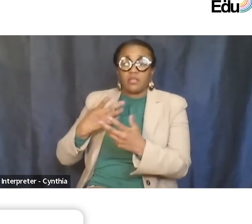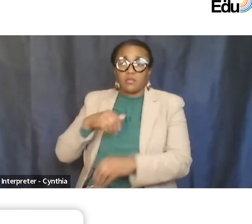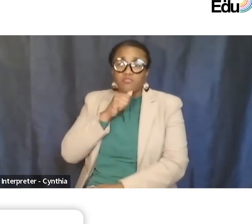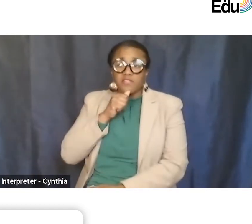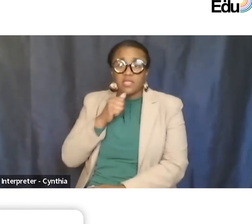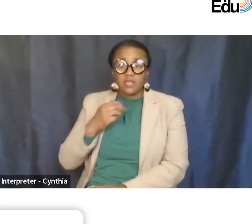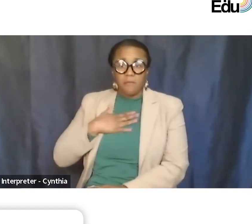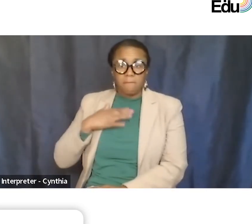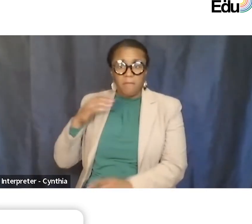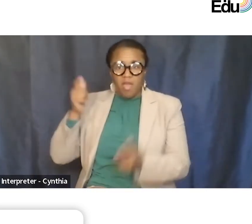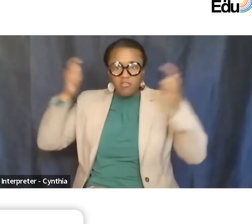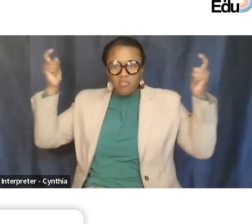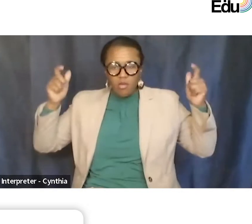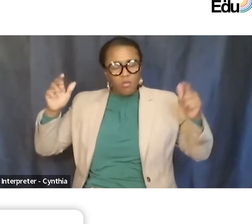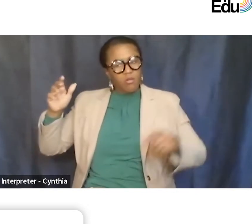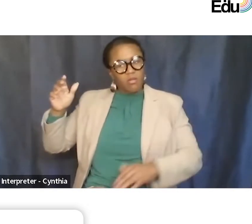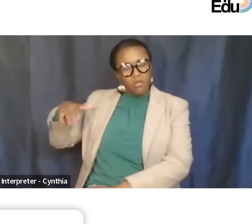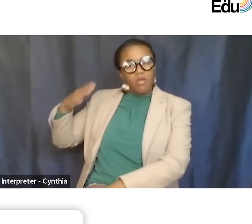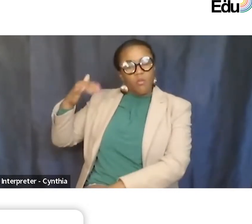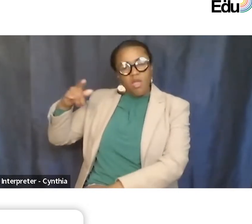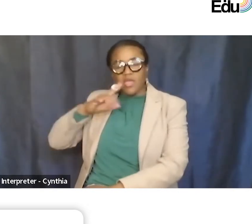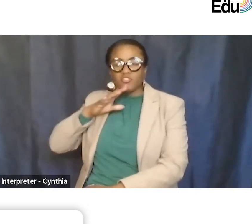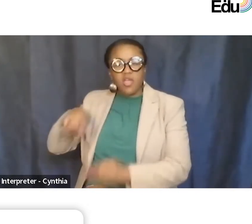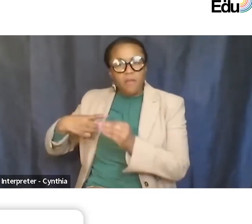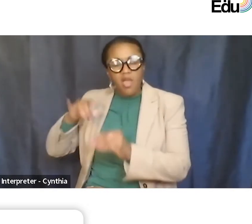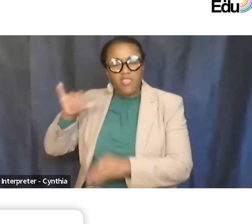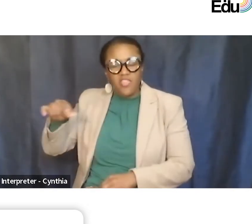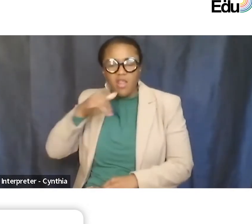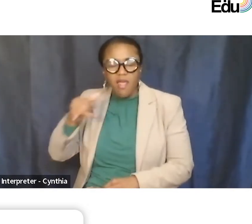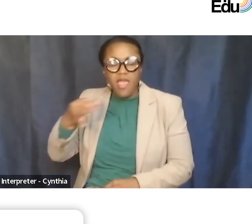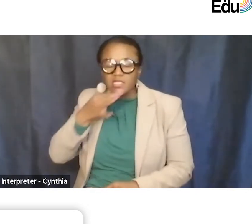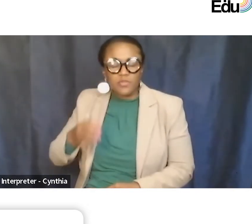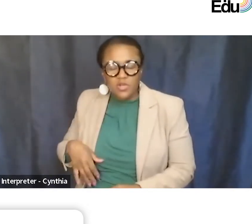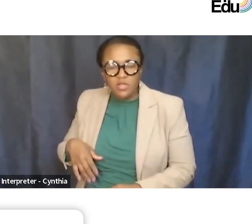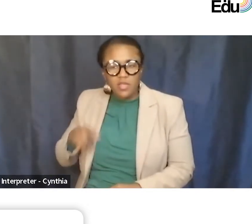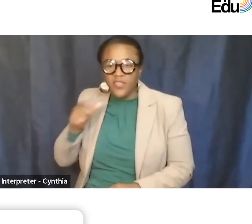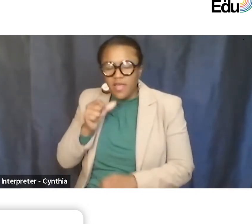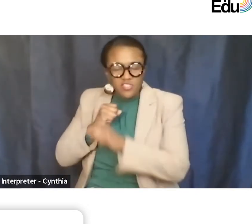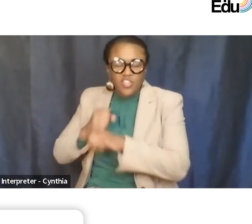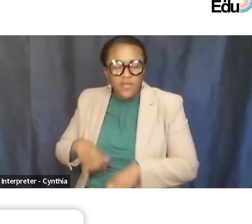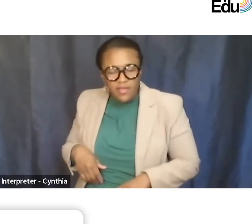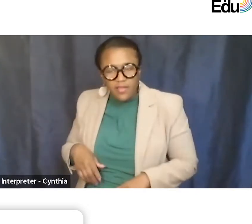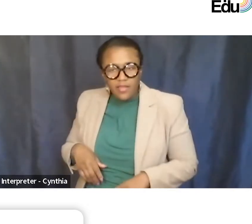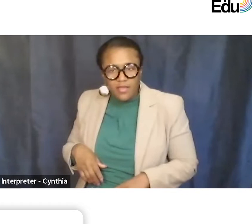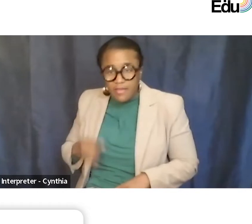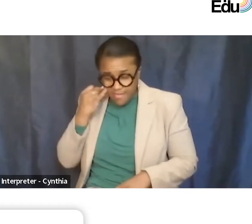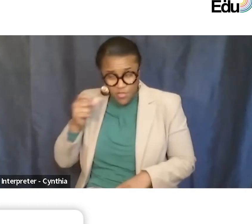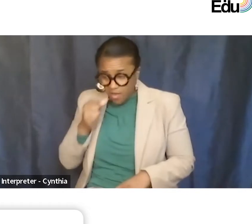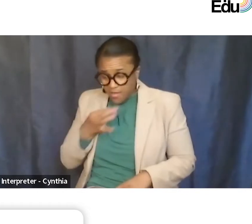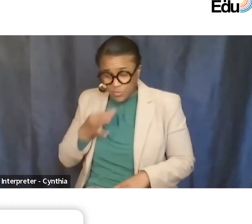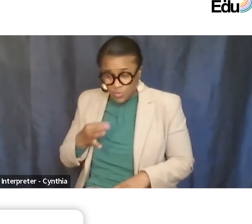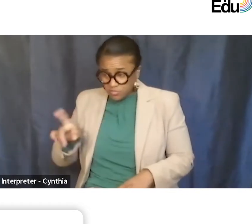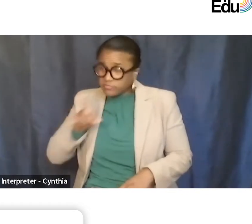ego puffed up thinking, oh, why are they talking about this? They're not an expert. They're not in security. If you're not an expert, you